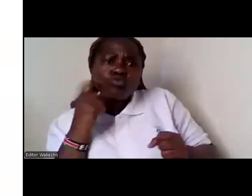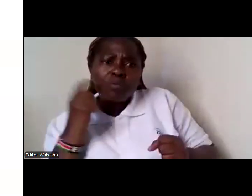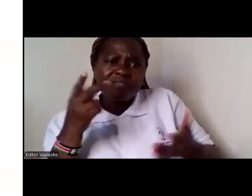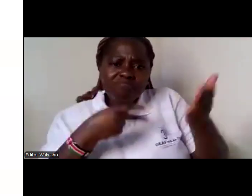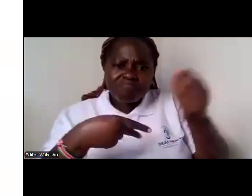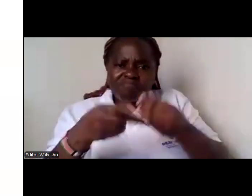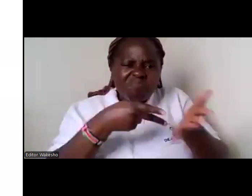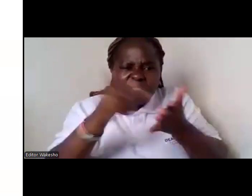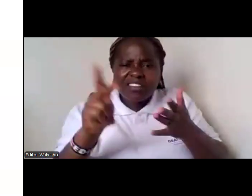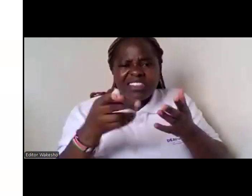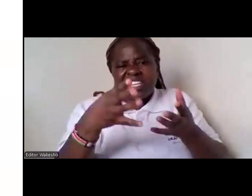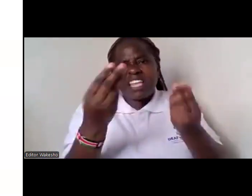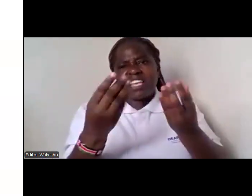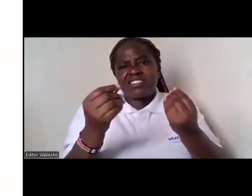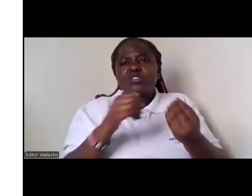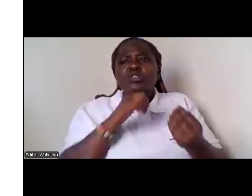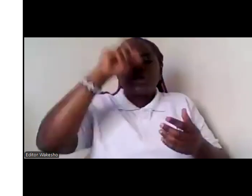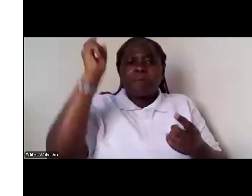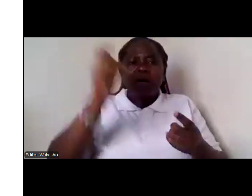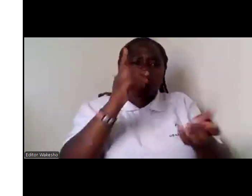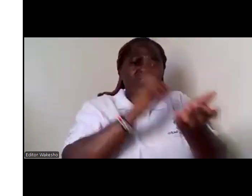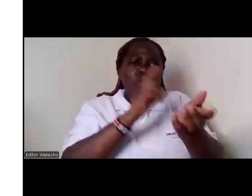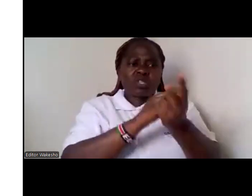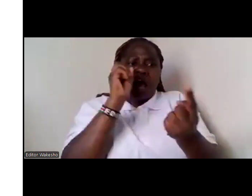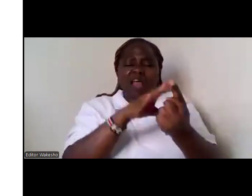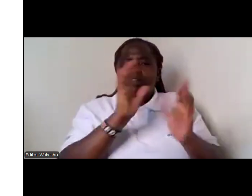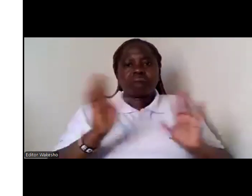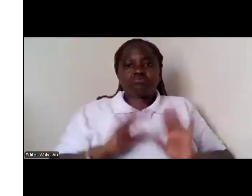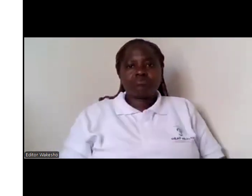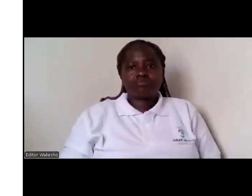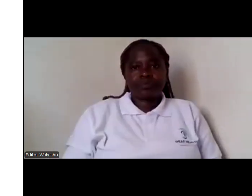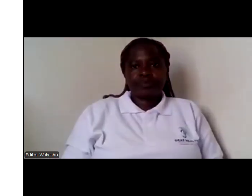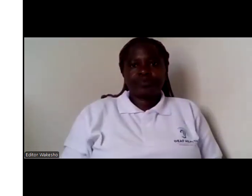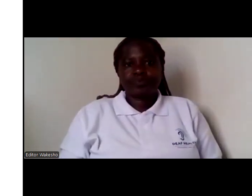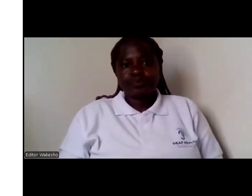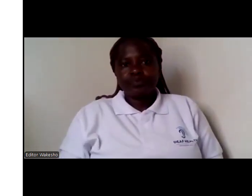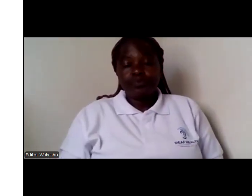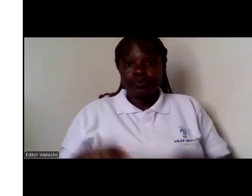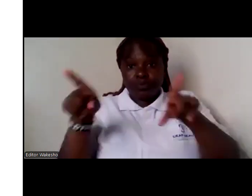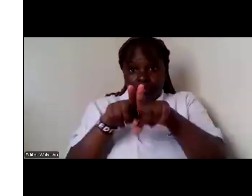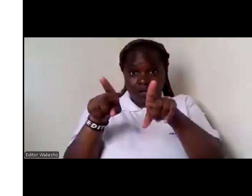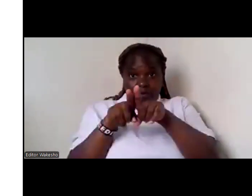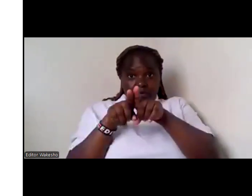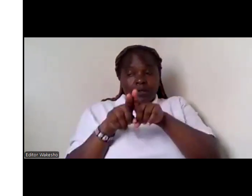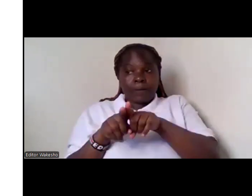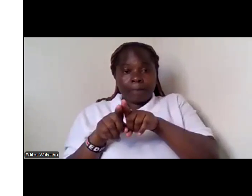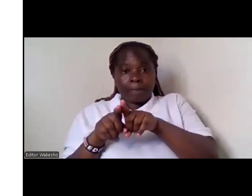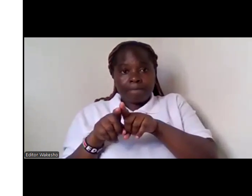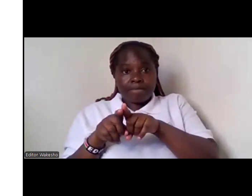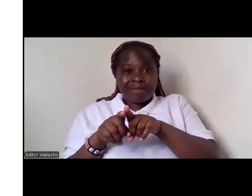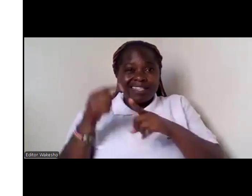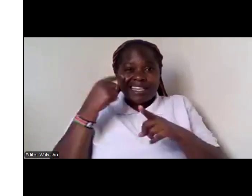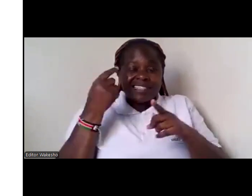to the pharmacy and buy. You don't need a prescription. And I've seen a lot